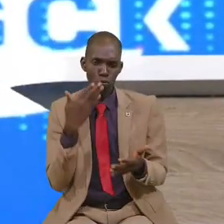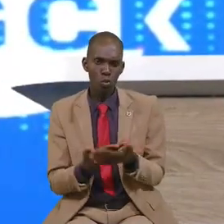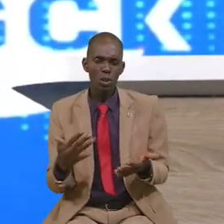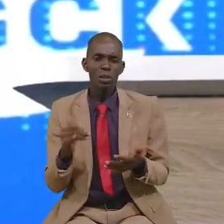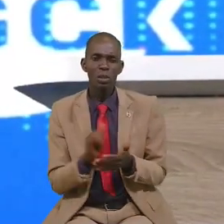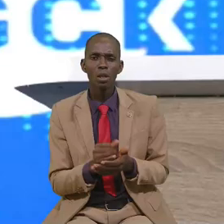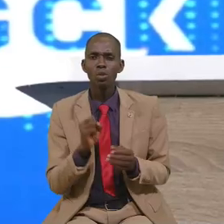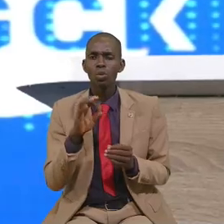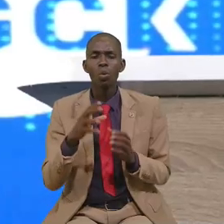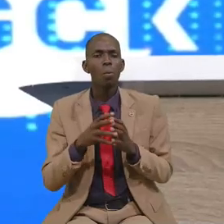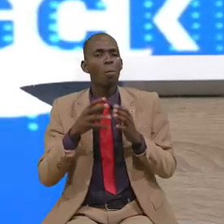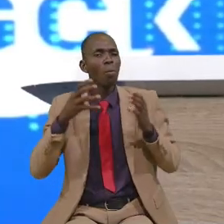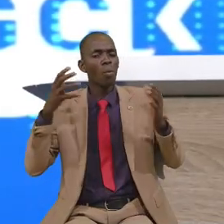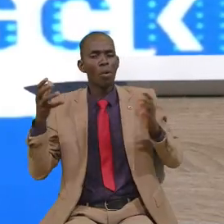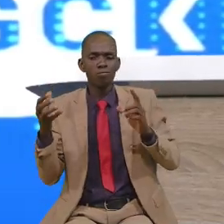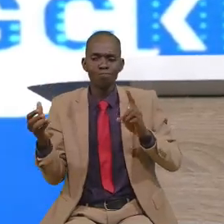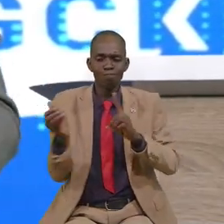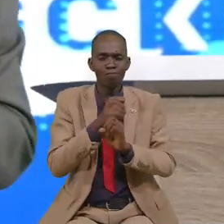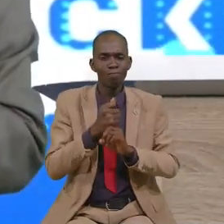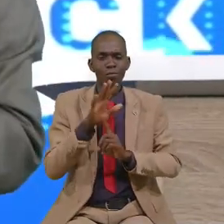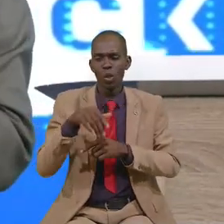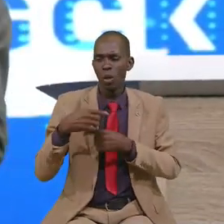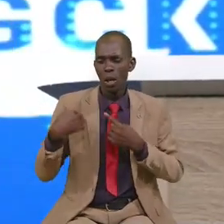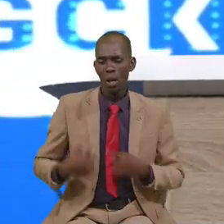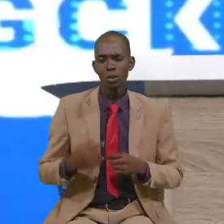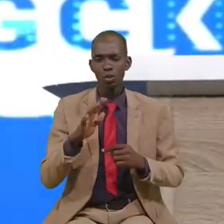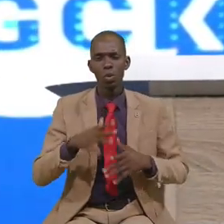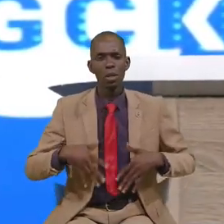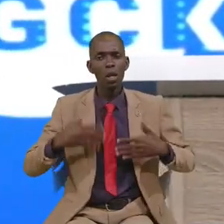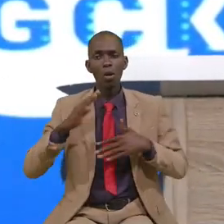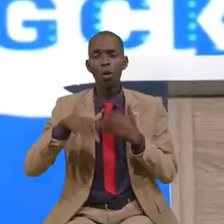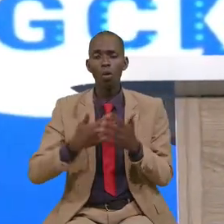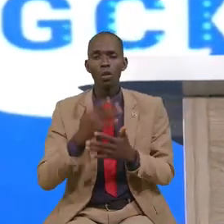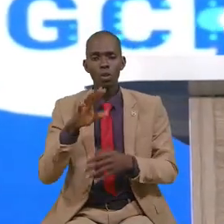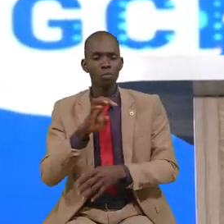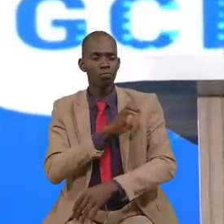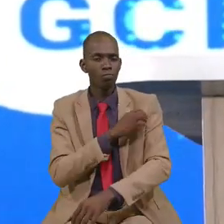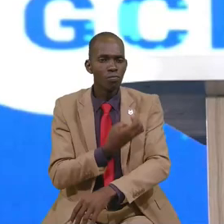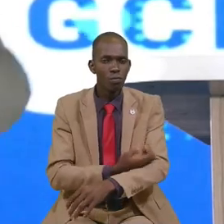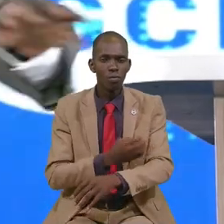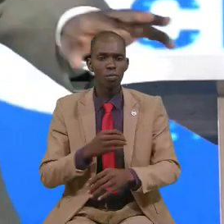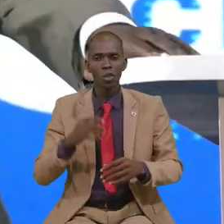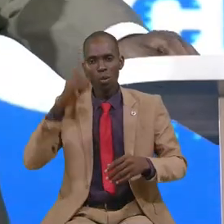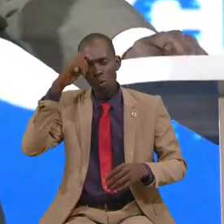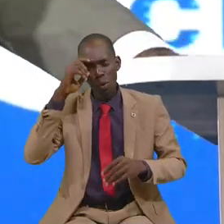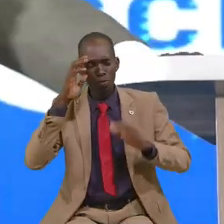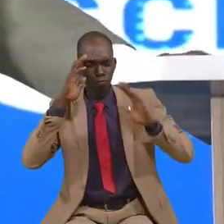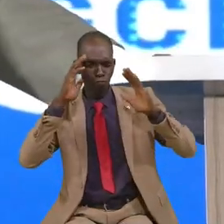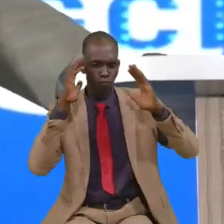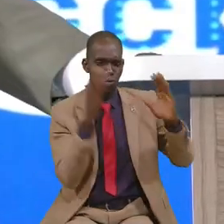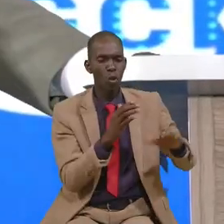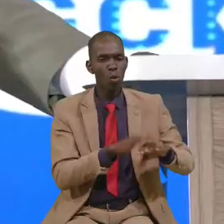that you concentrate on them, and all your energy, all your wisdom, you're spending on them? It